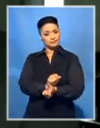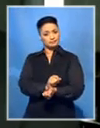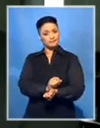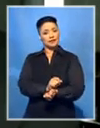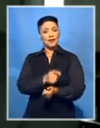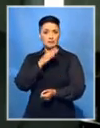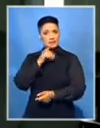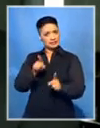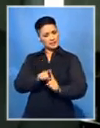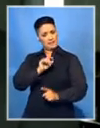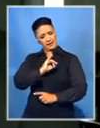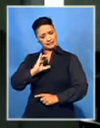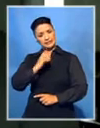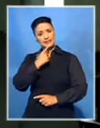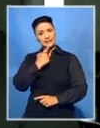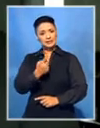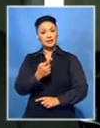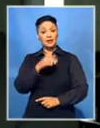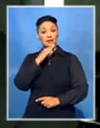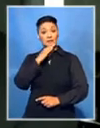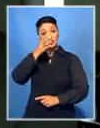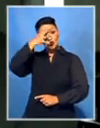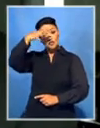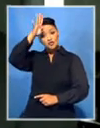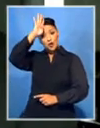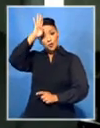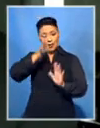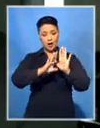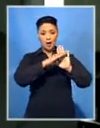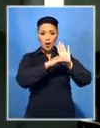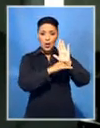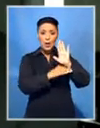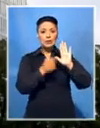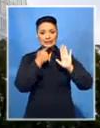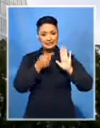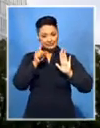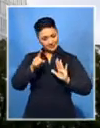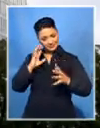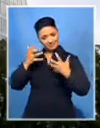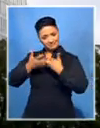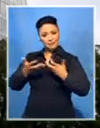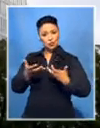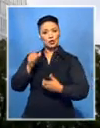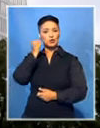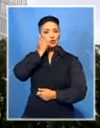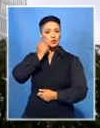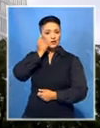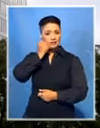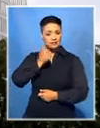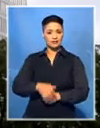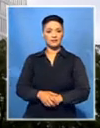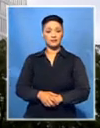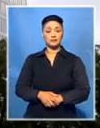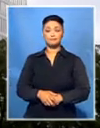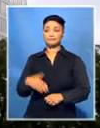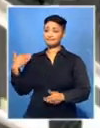because, according to the ICC, the Rome Statute is applicable with regard to Sudan. South Africa now has until